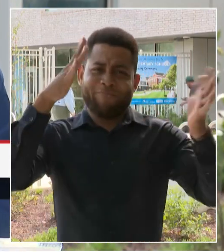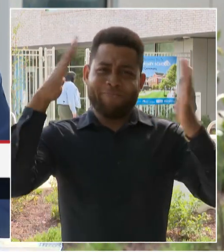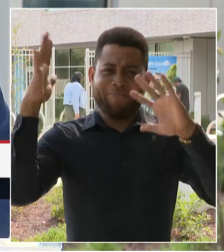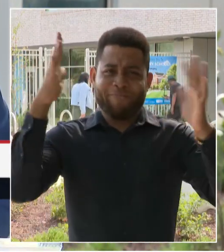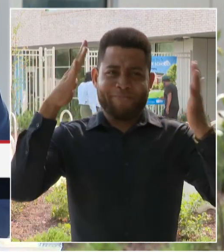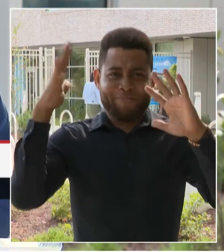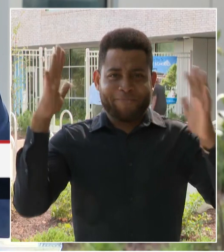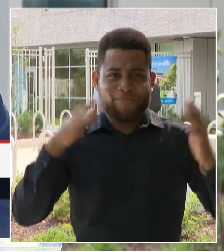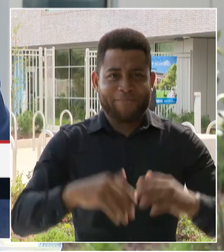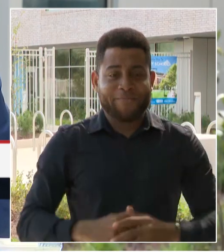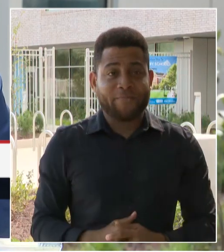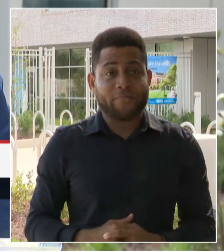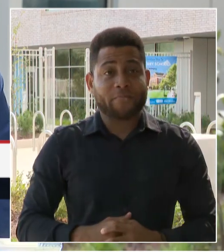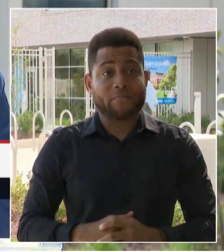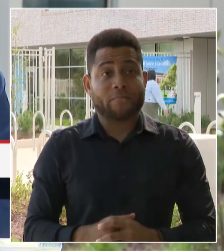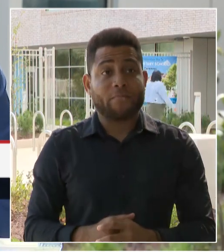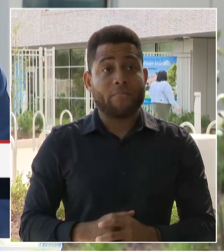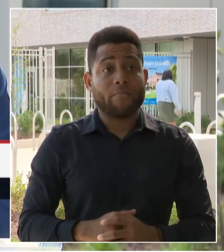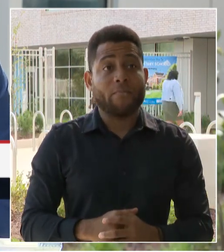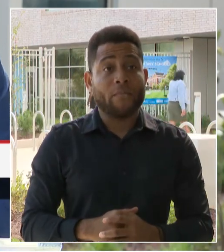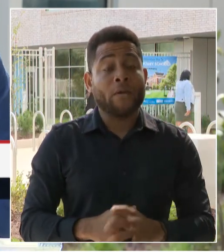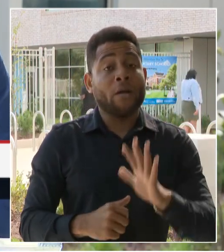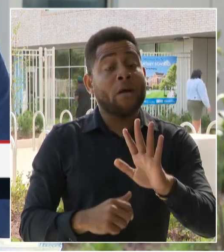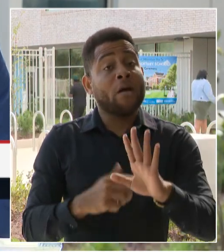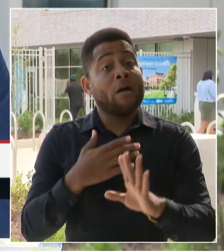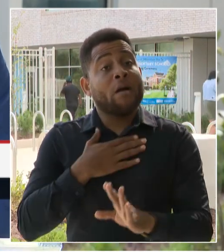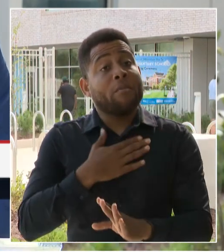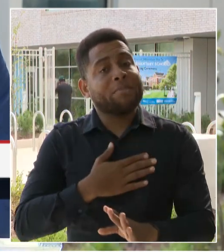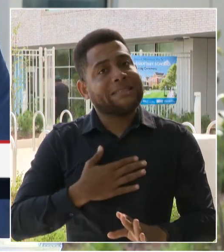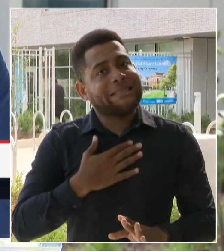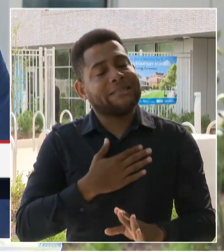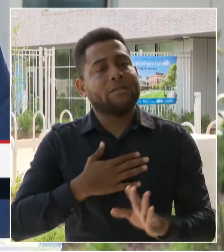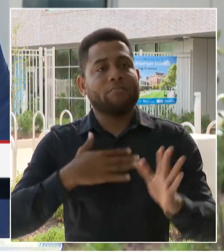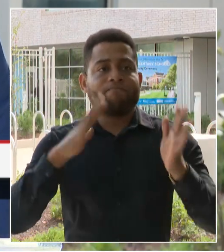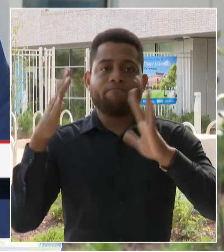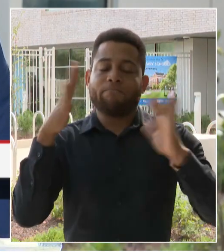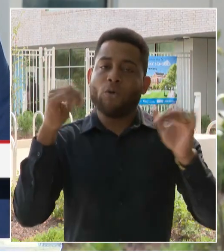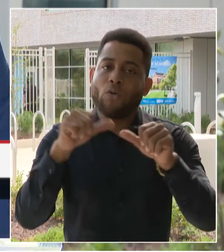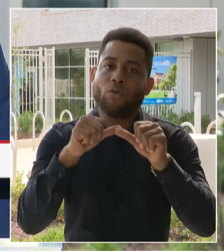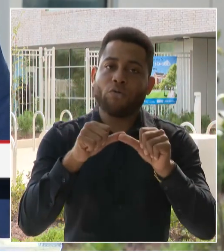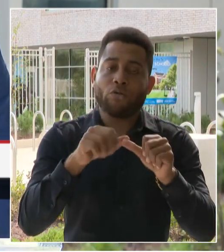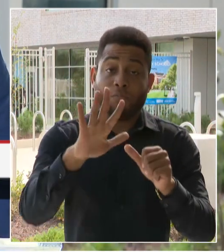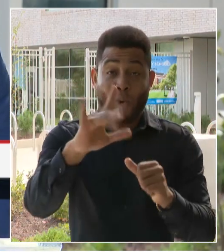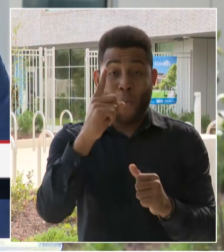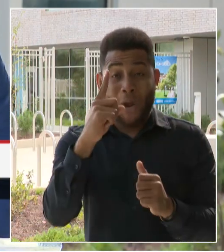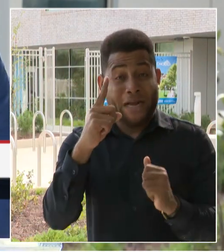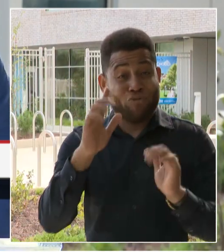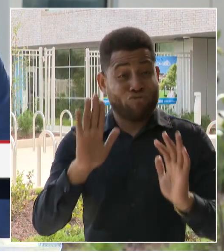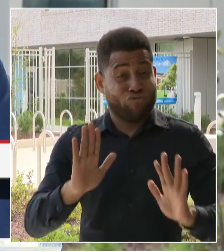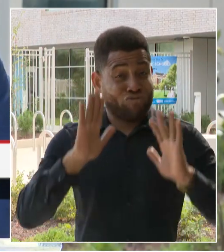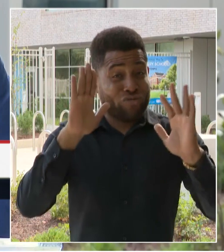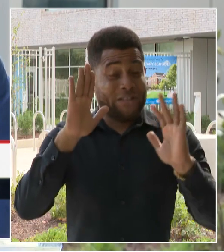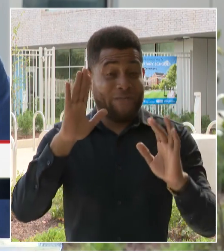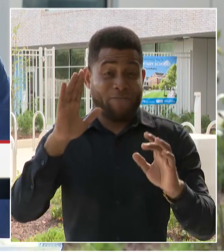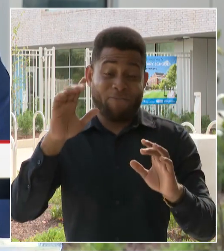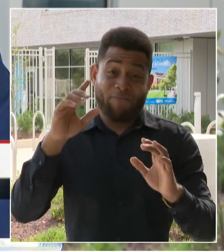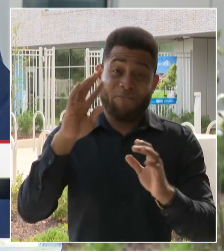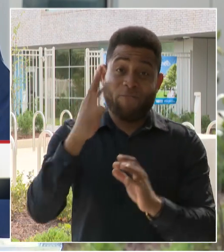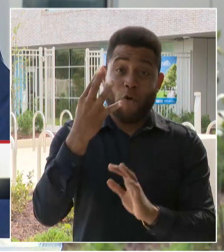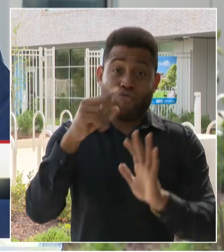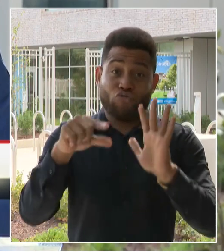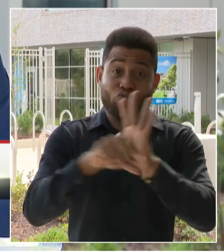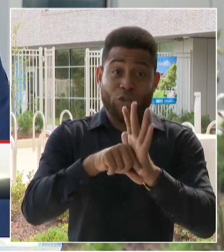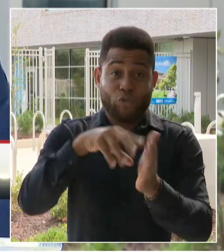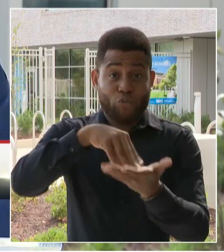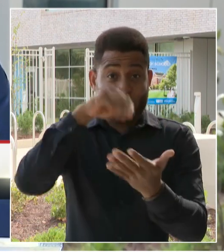And please keep that energy going for one of our incredible, brilliant fourth graders, Mr. Quintars Brown, who will introduce